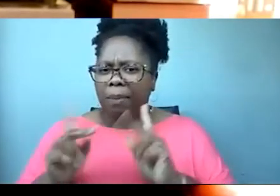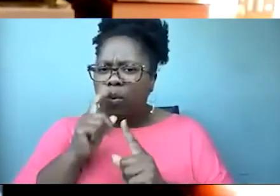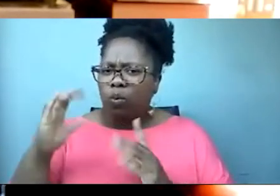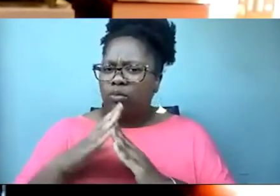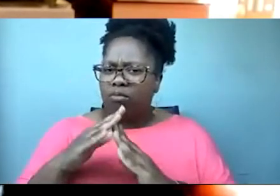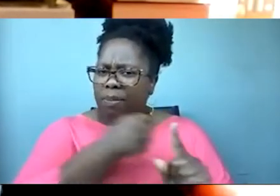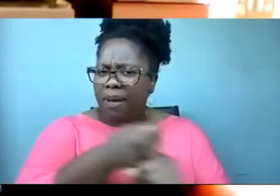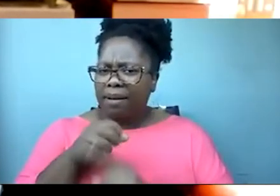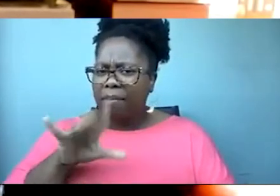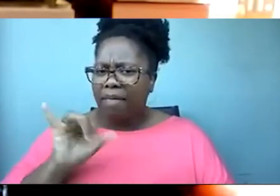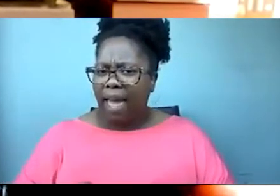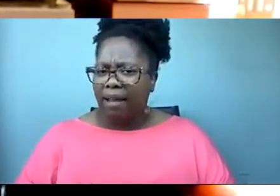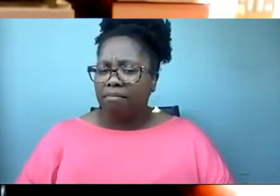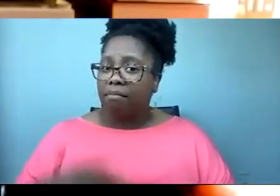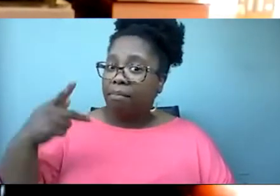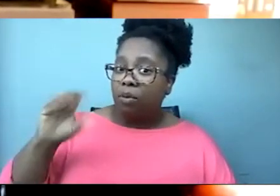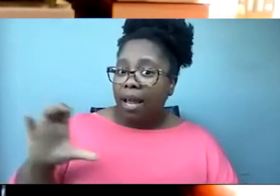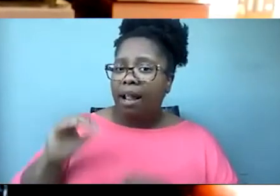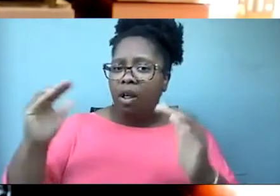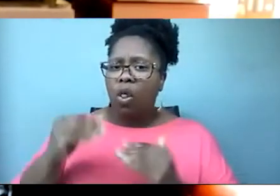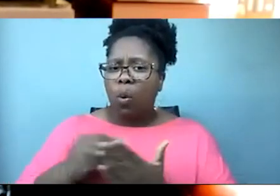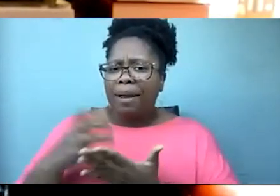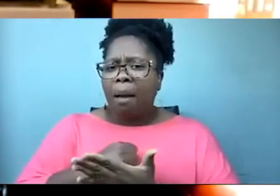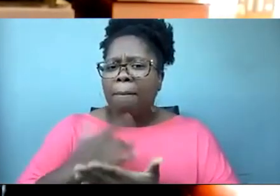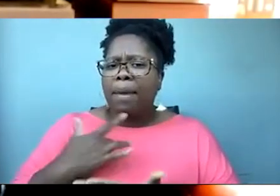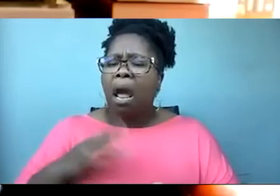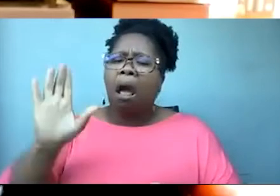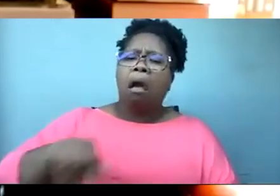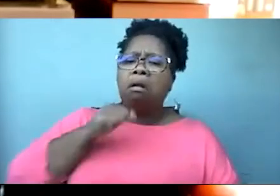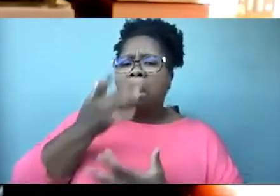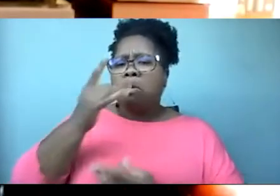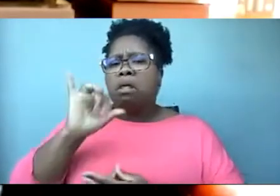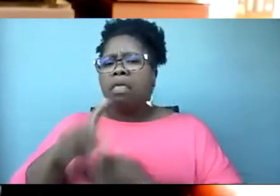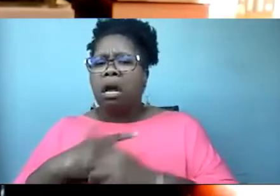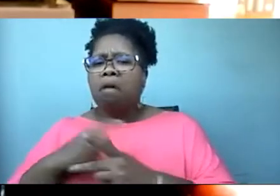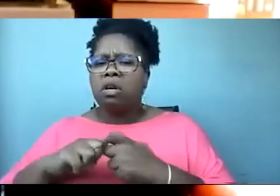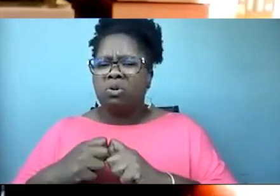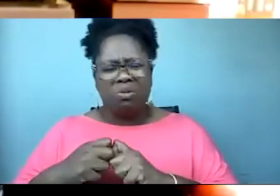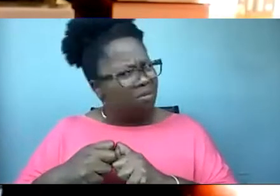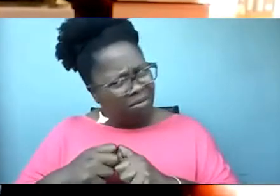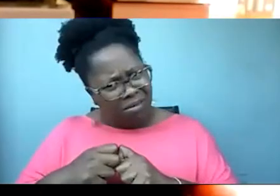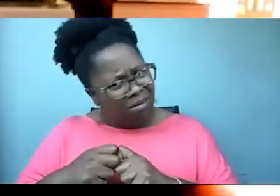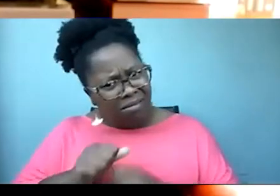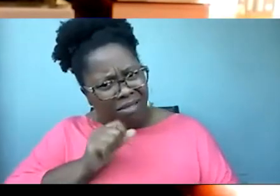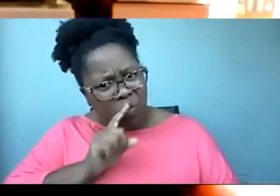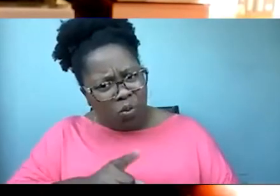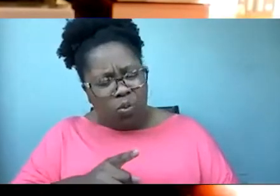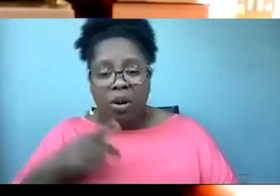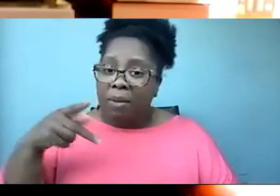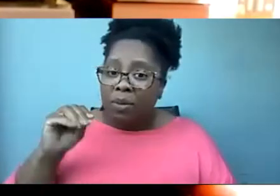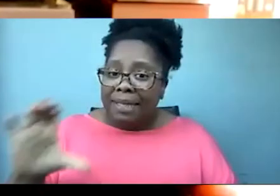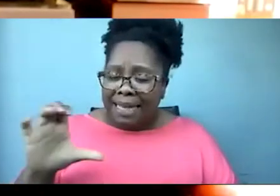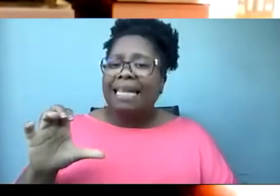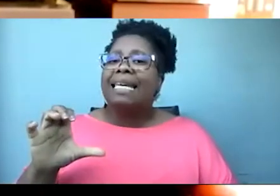Number one, people of color rate higher on surveys on climate than any other folks. And then